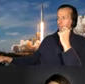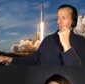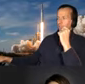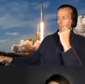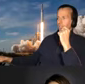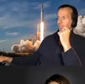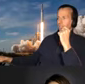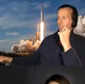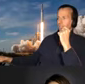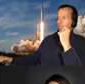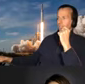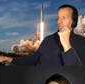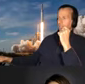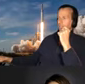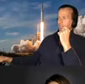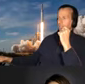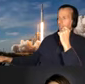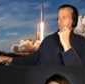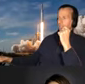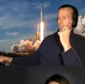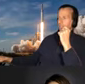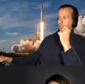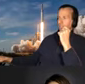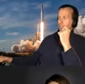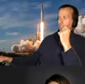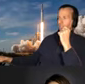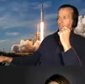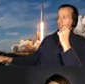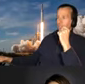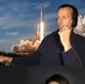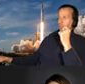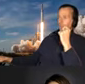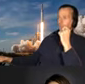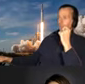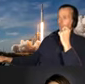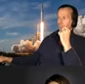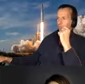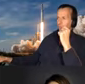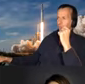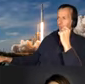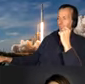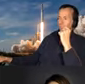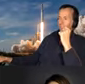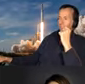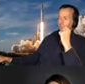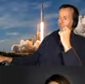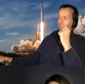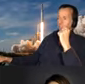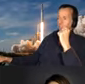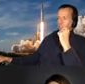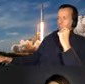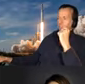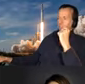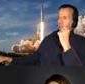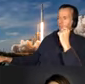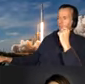reactivity to receptor binding domain. And then if a sample, a batch is positive, then they perform subsequent